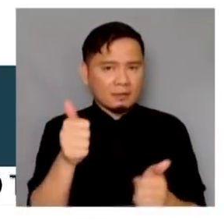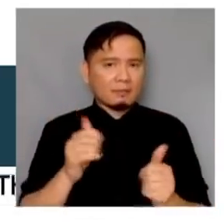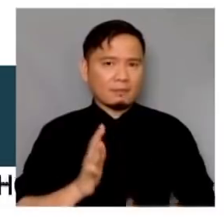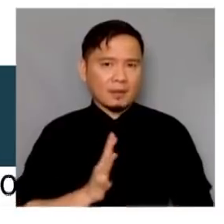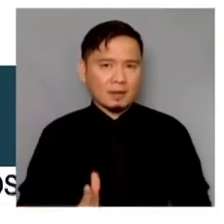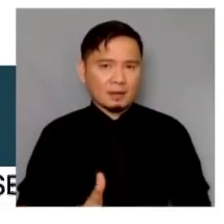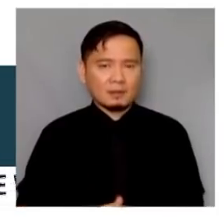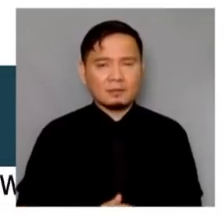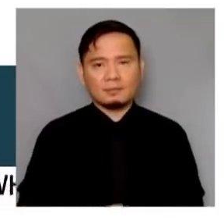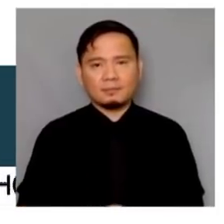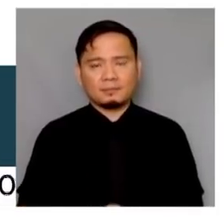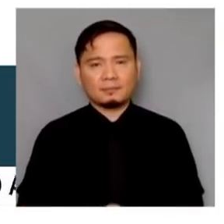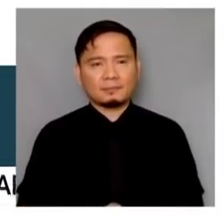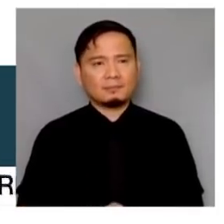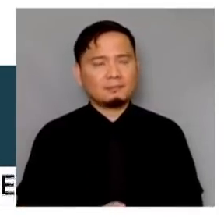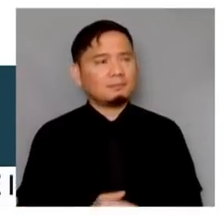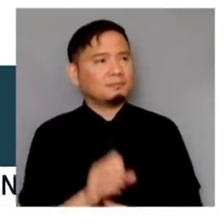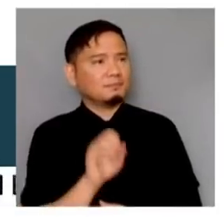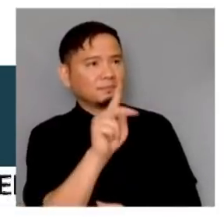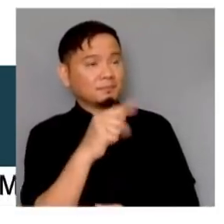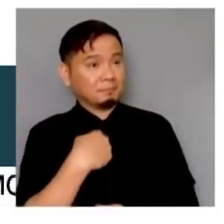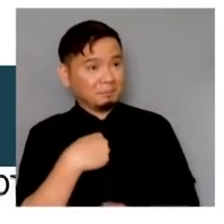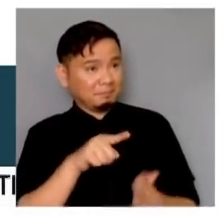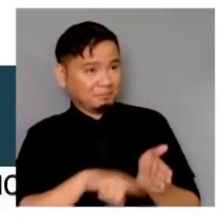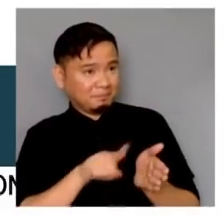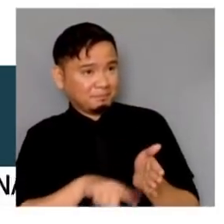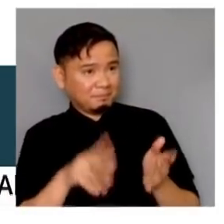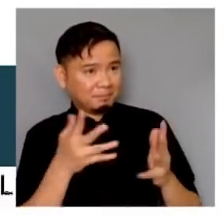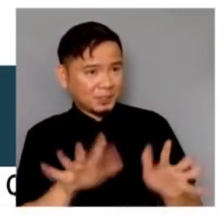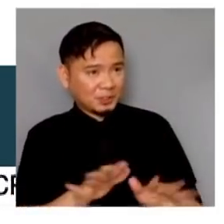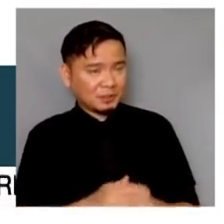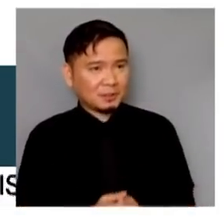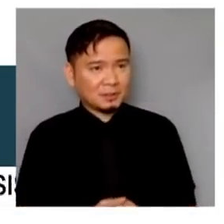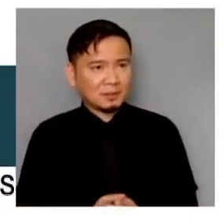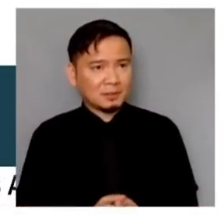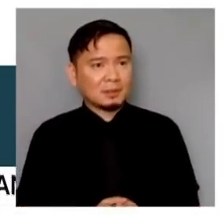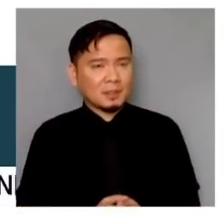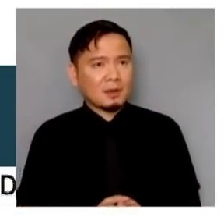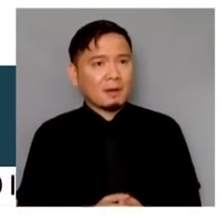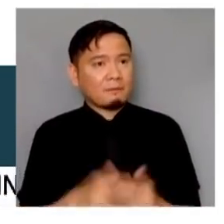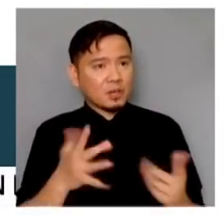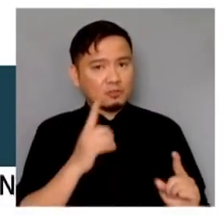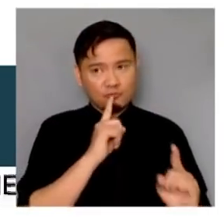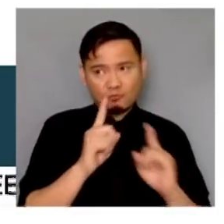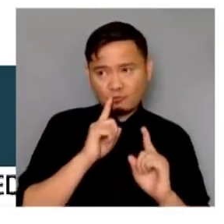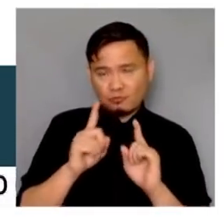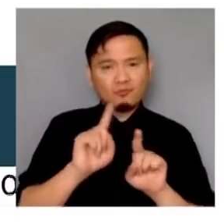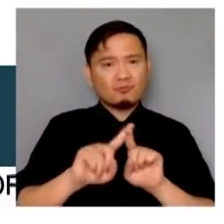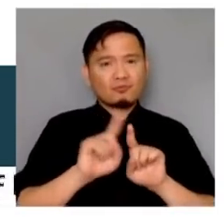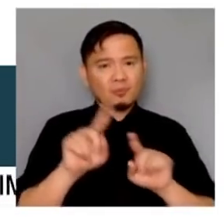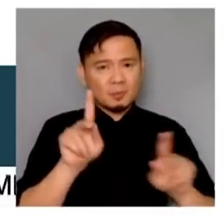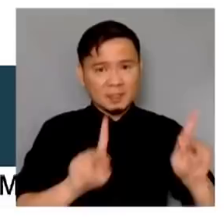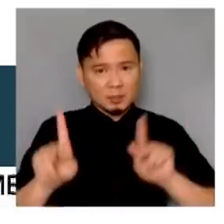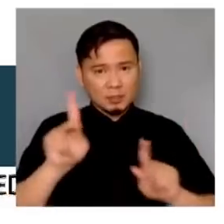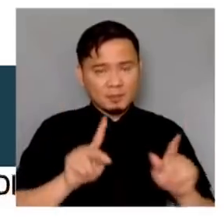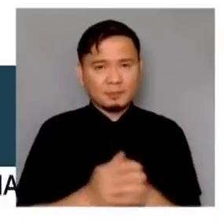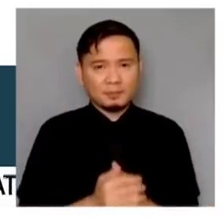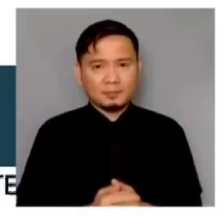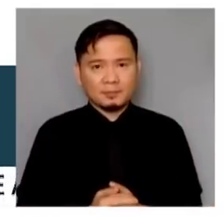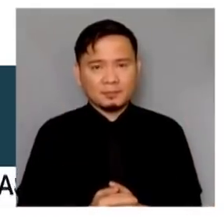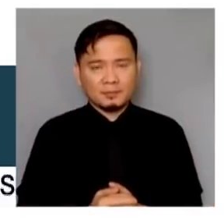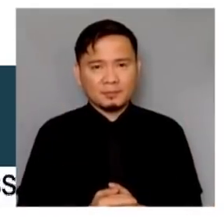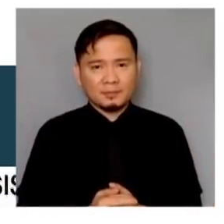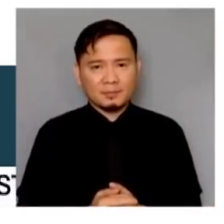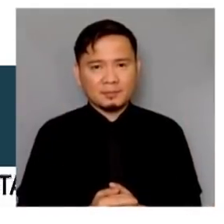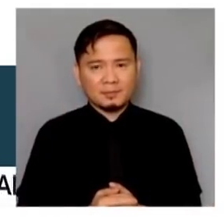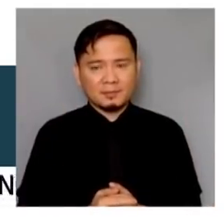Senator, I did some digging, and people that I've talked to said that not even the senator's